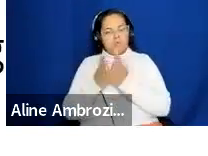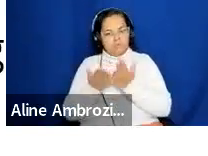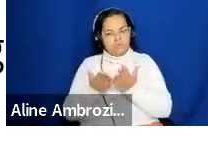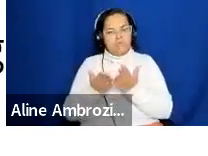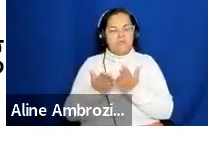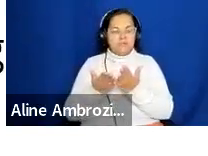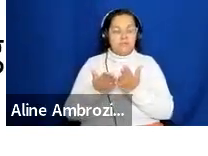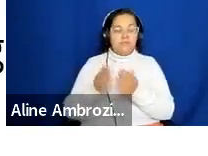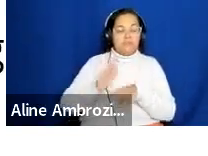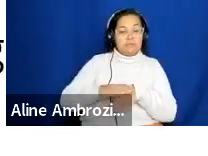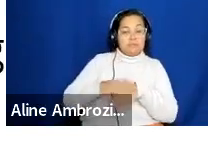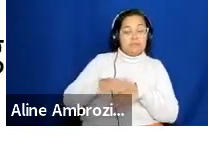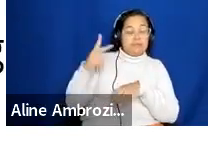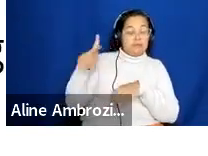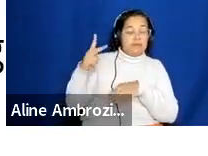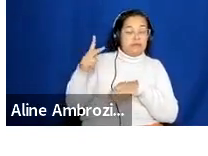say.